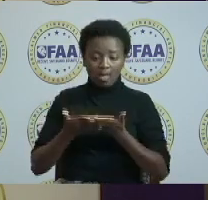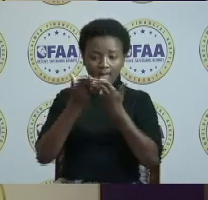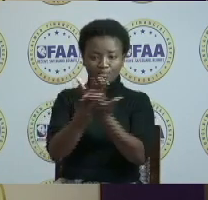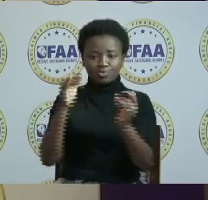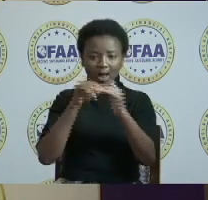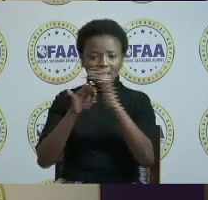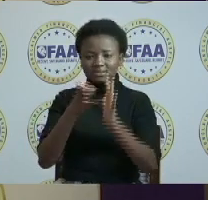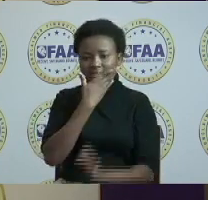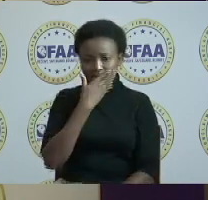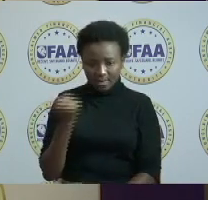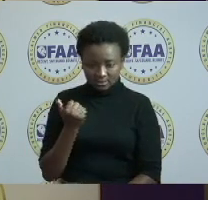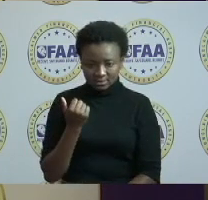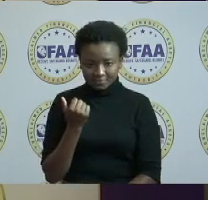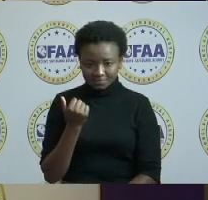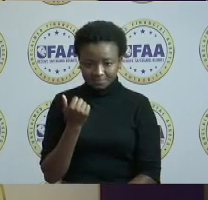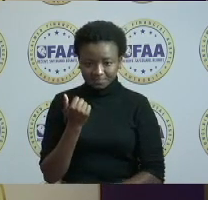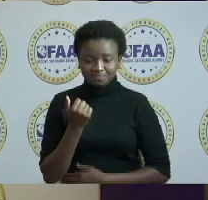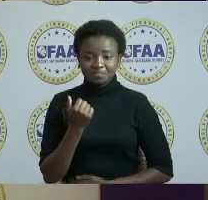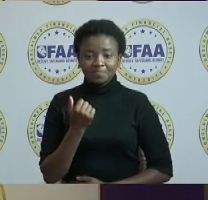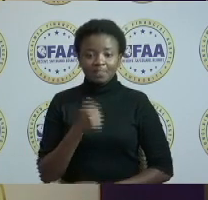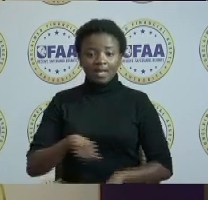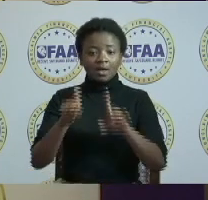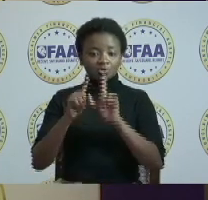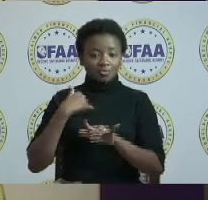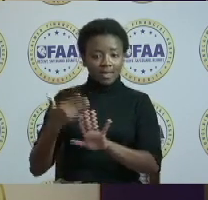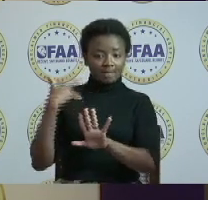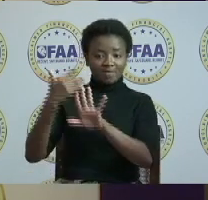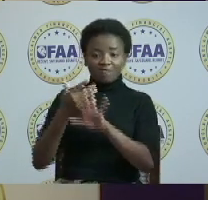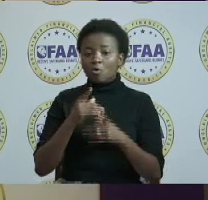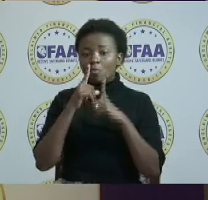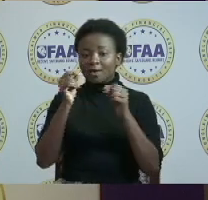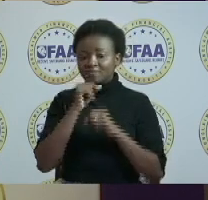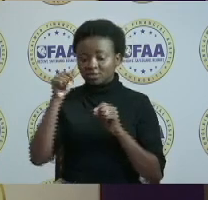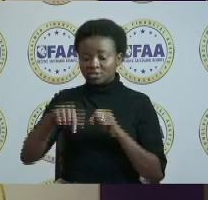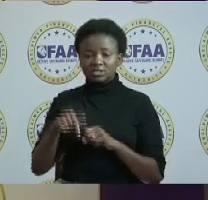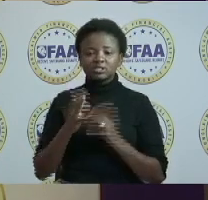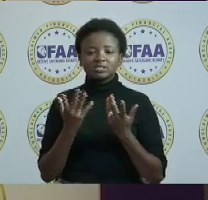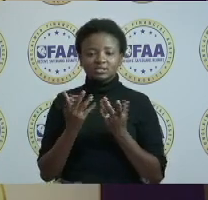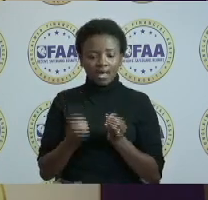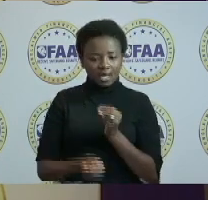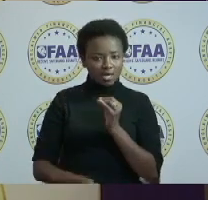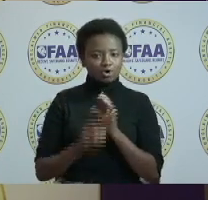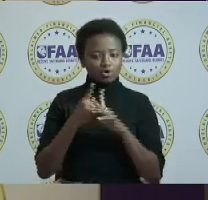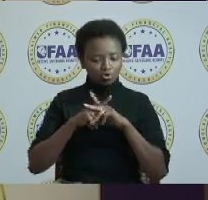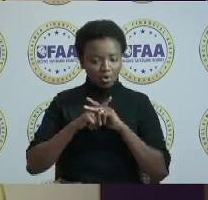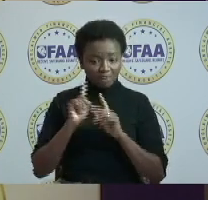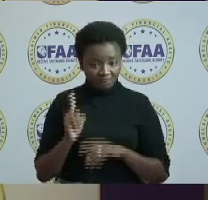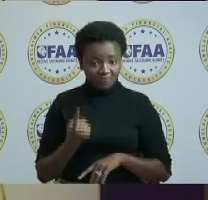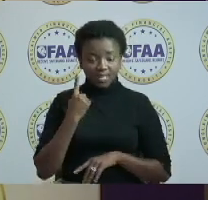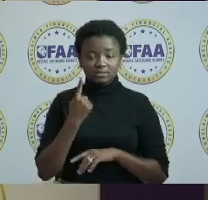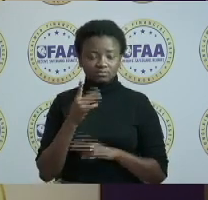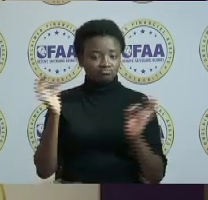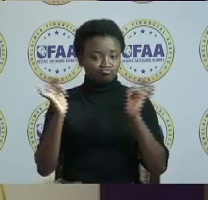this conversation that we're having today. As I'd mentioned to you, this is the inaugural consultative forum, and we are celebrating as